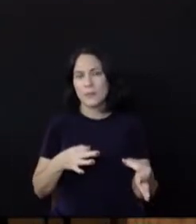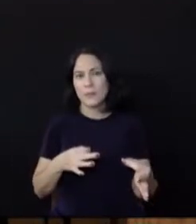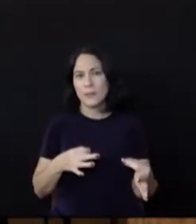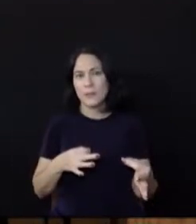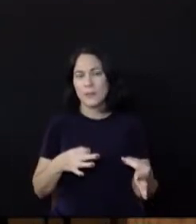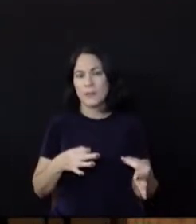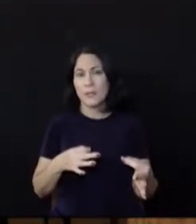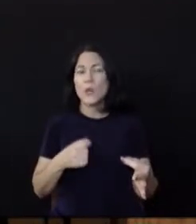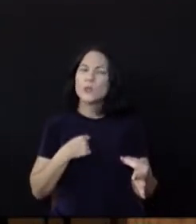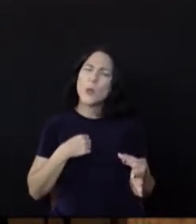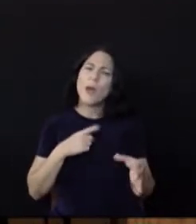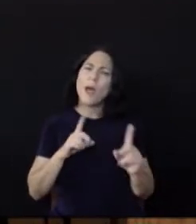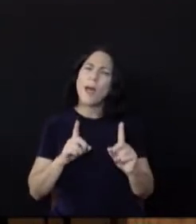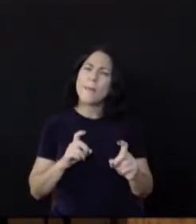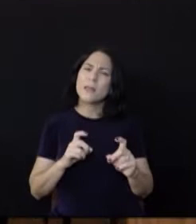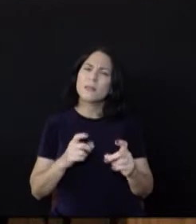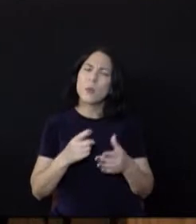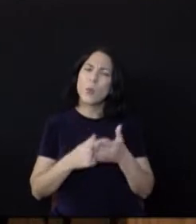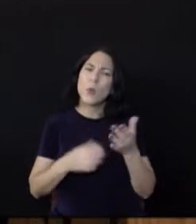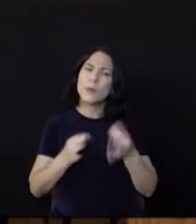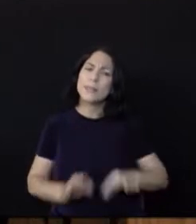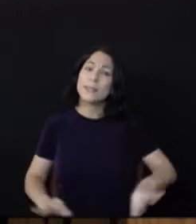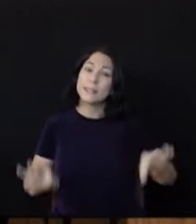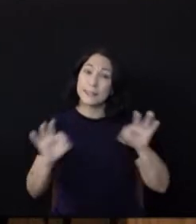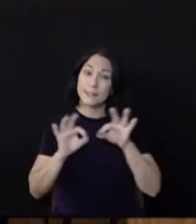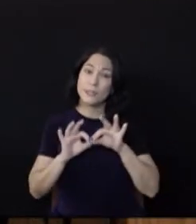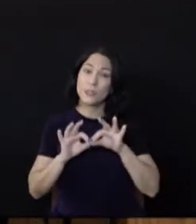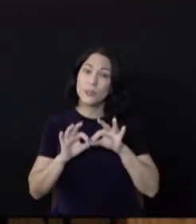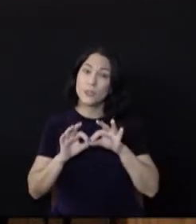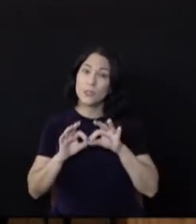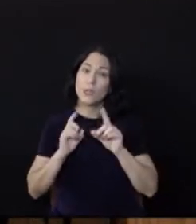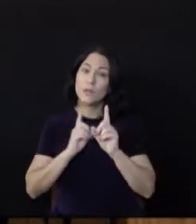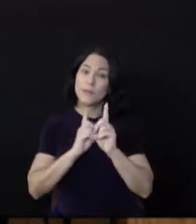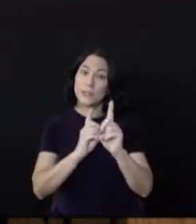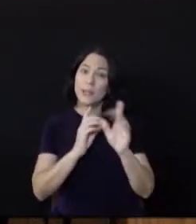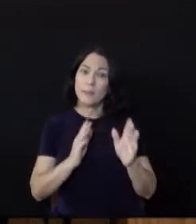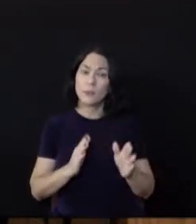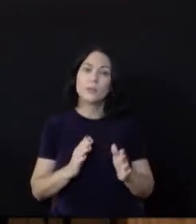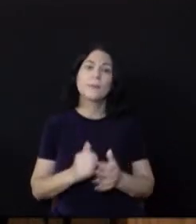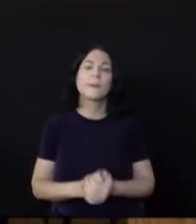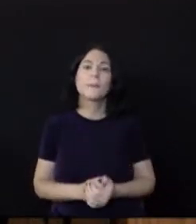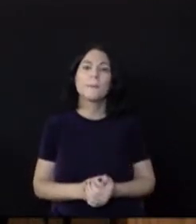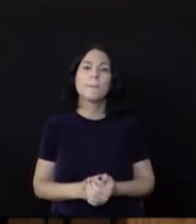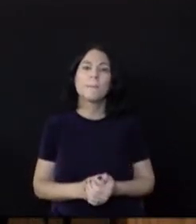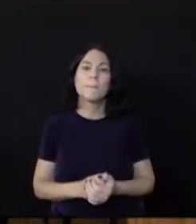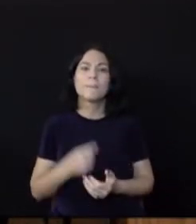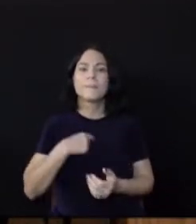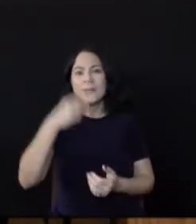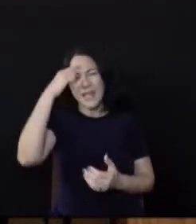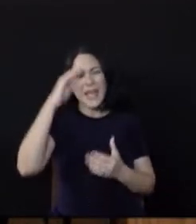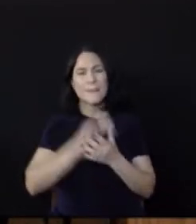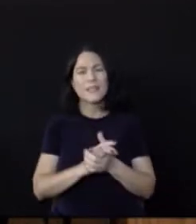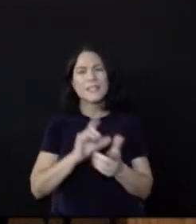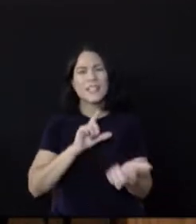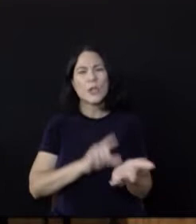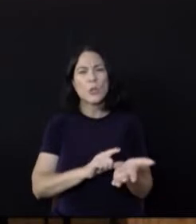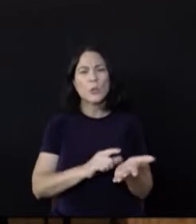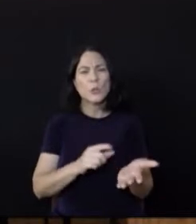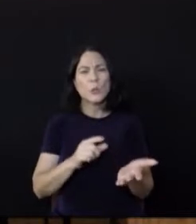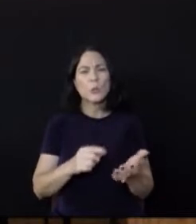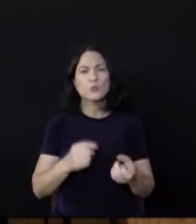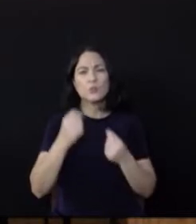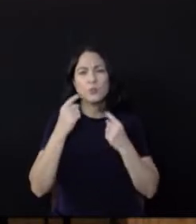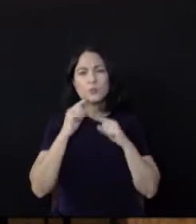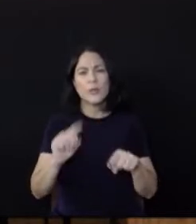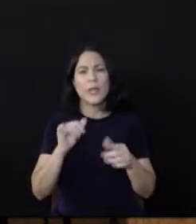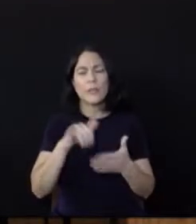other words, I'm asking, what are the essentials of discipleship? Well, I believe Luke begins to give us an answer to that